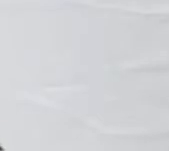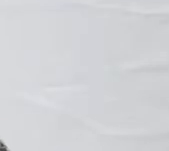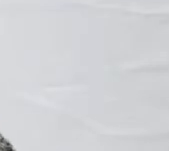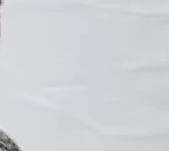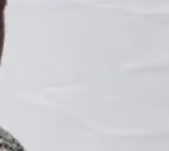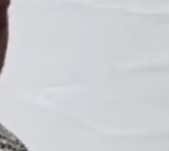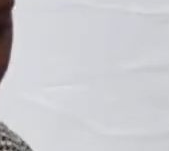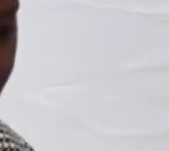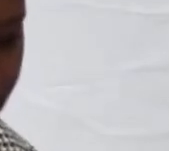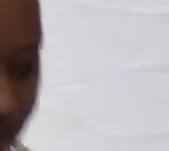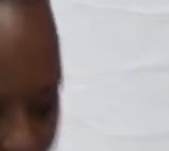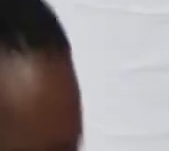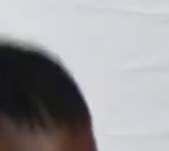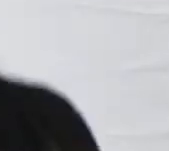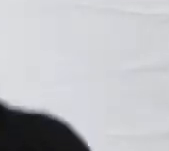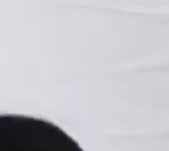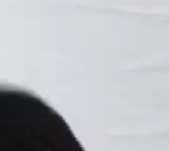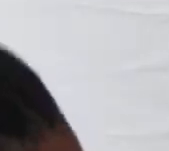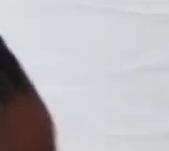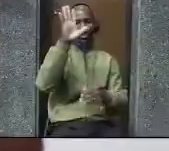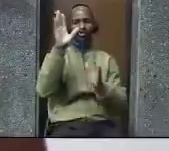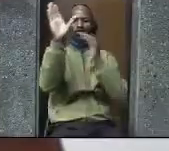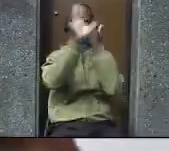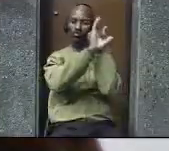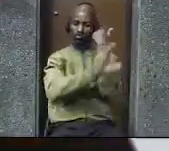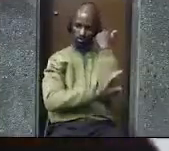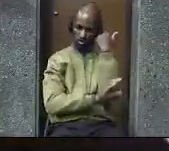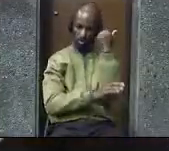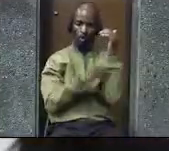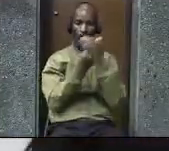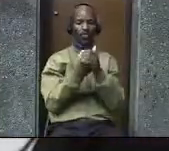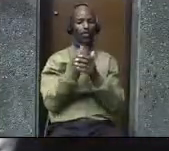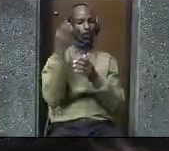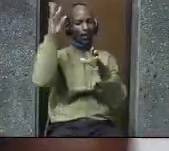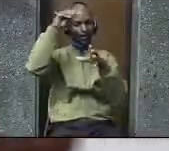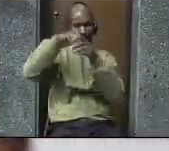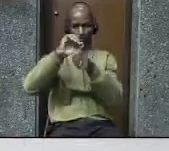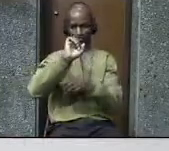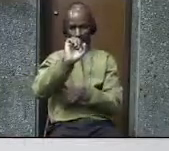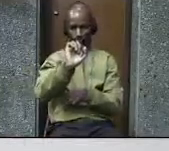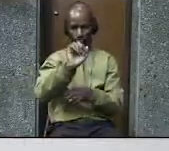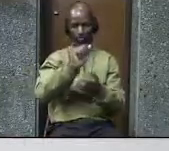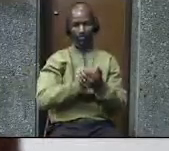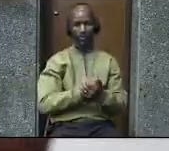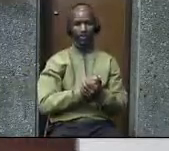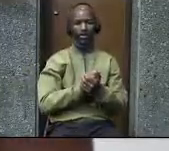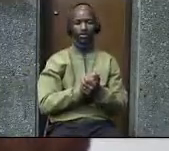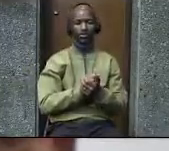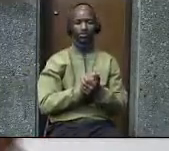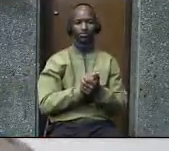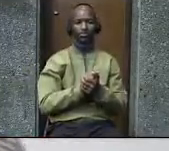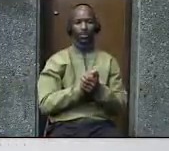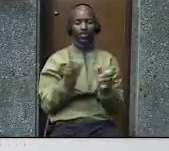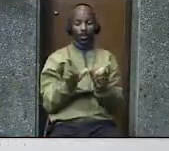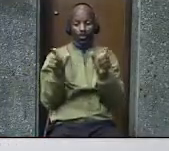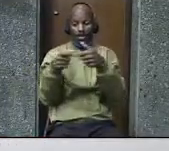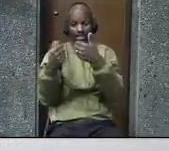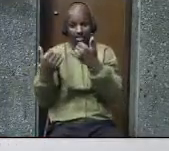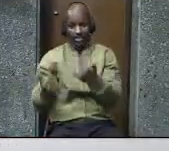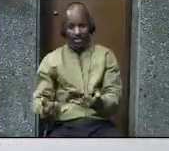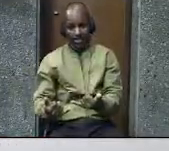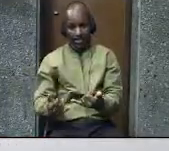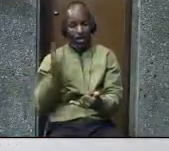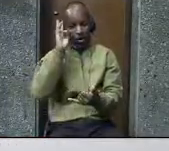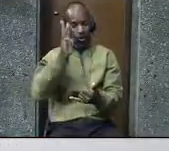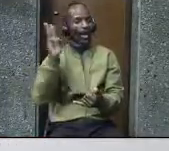amend Section 25 of the Constitution according to your inputs. As a committee, we